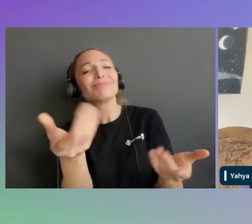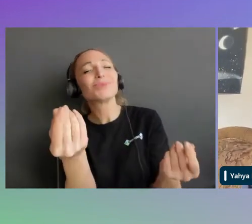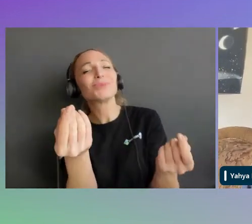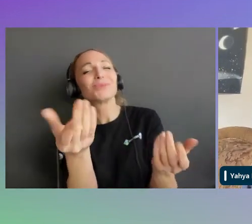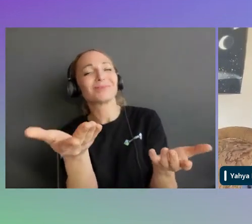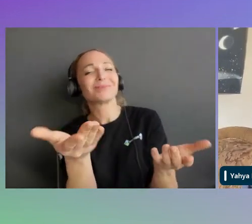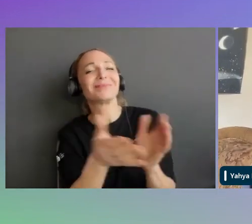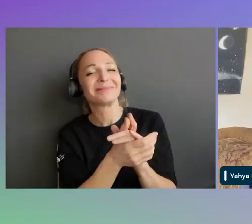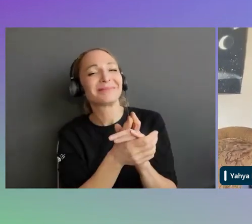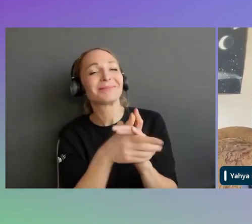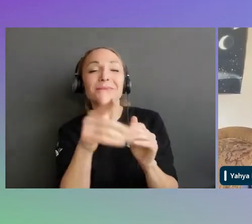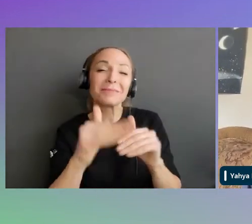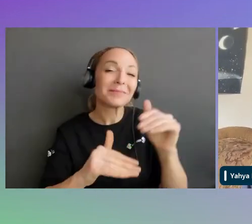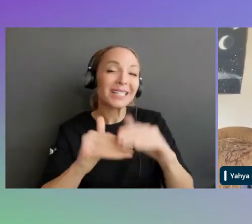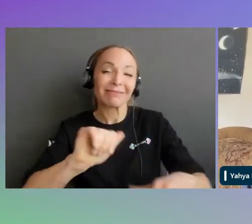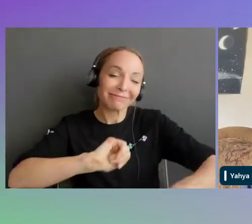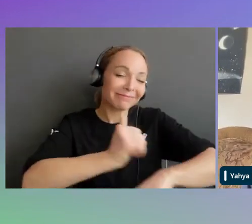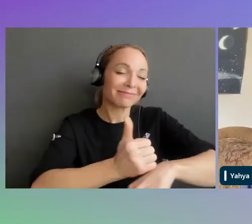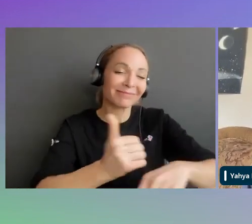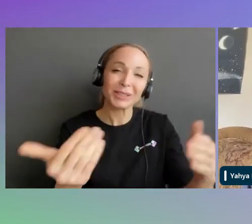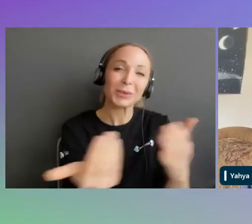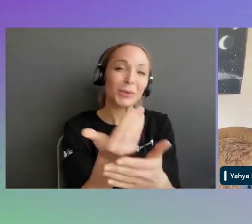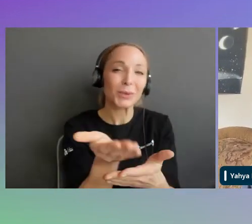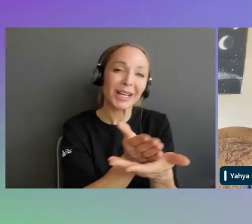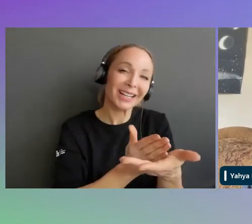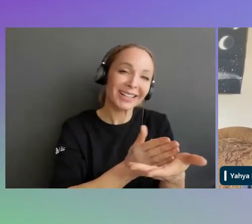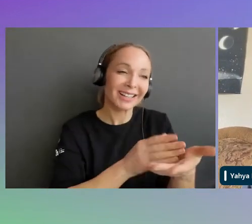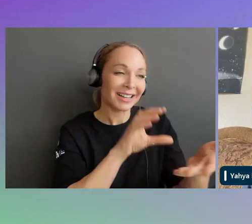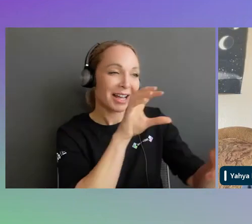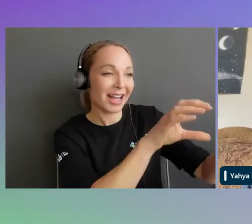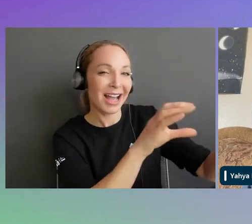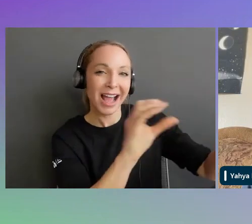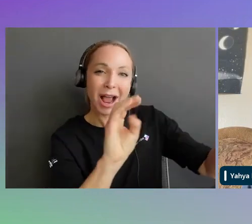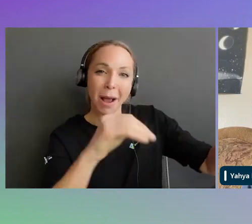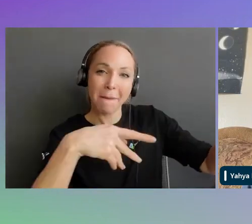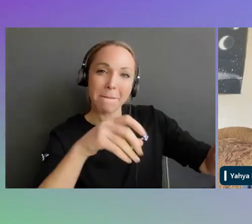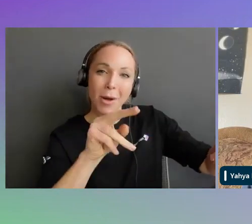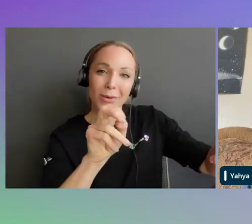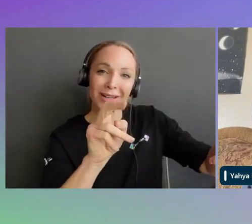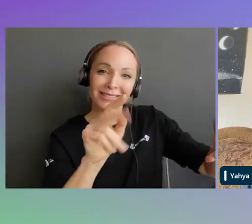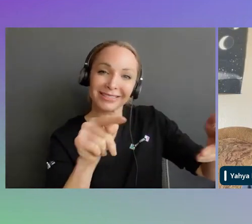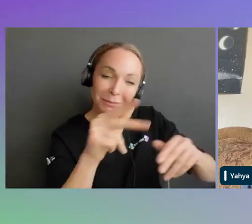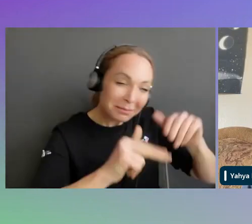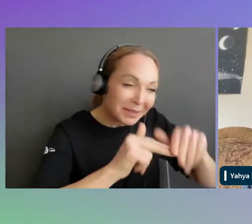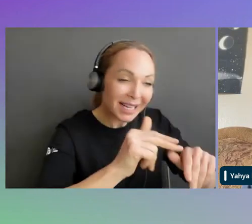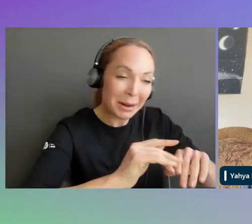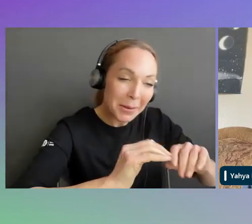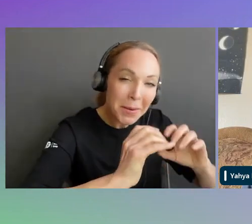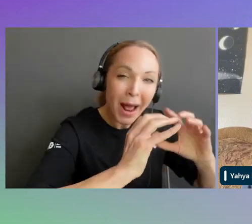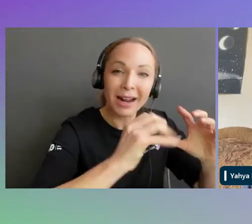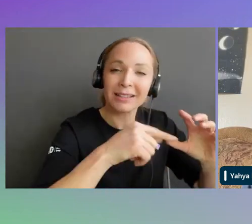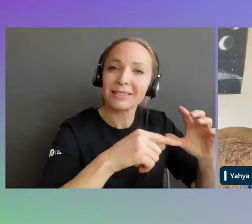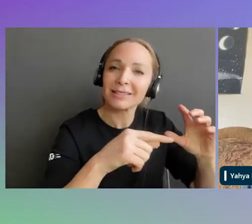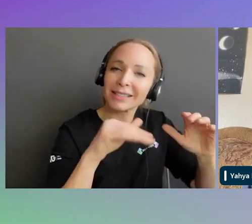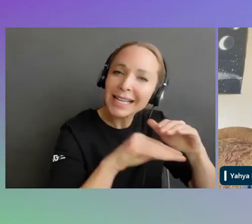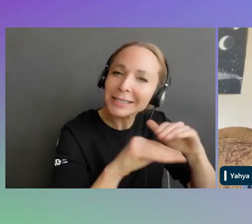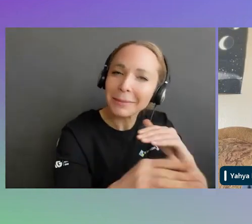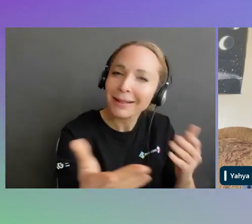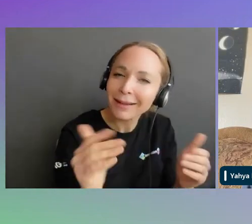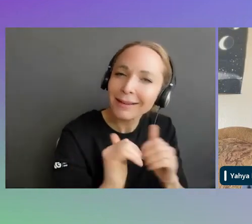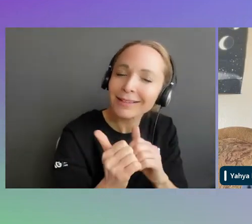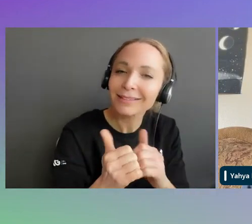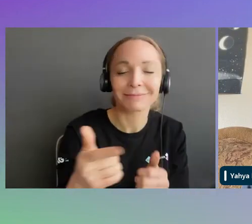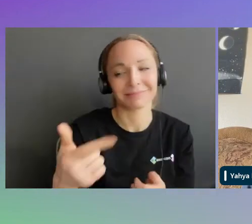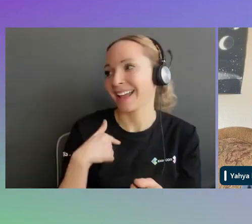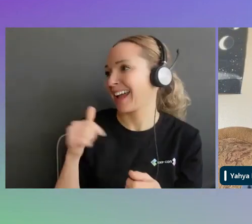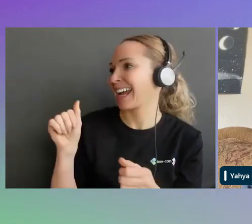new component in an accessible way? Yeah, that's a great question. I could probably do like a whole session on building a